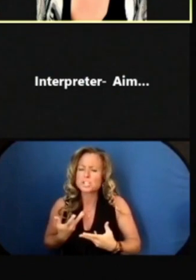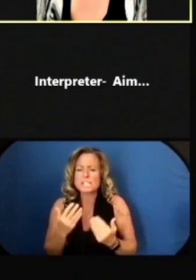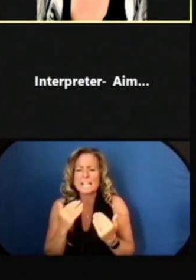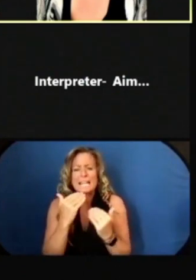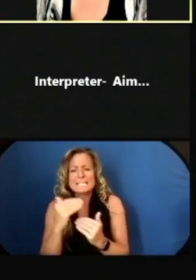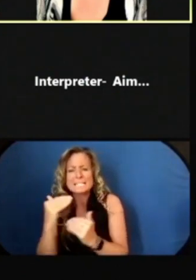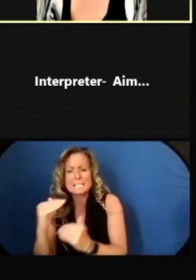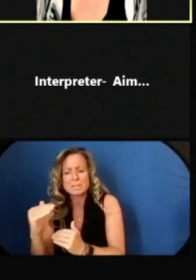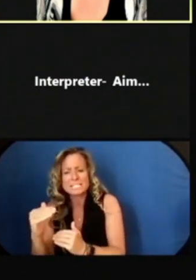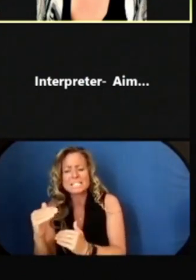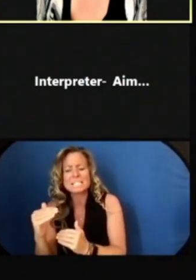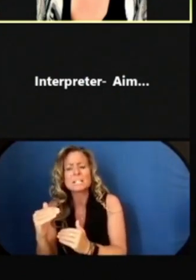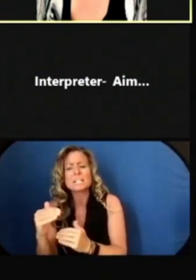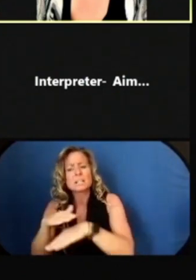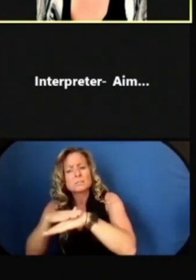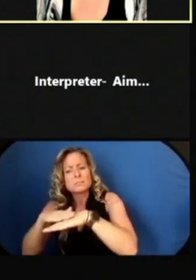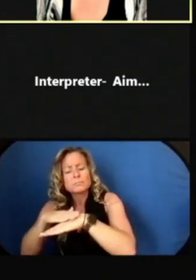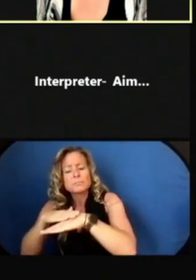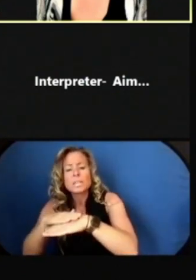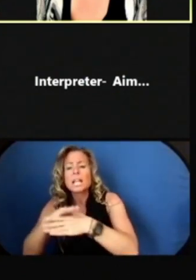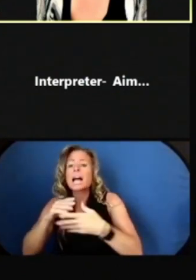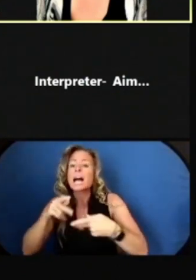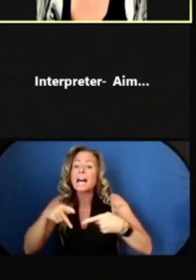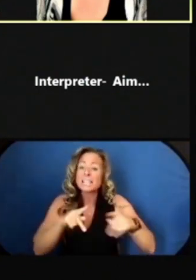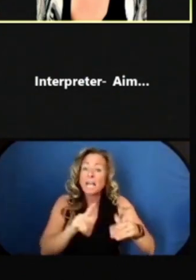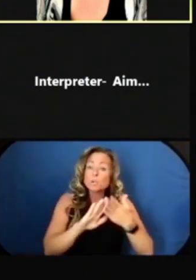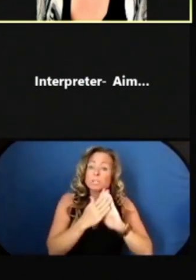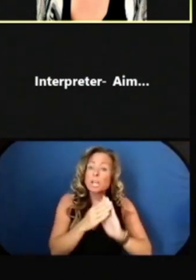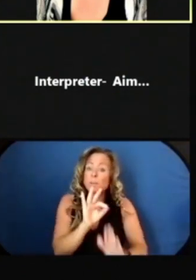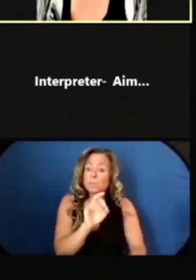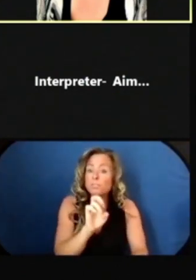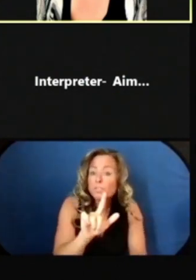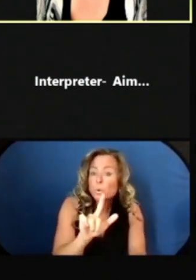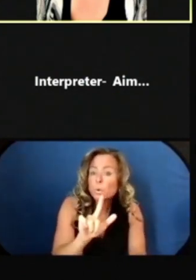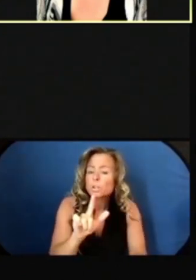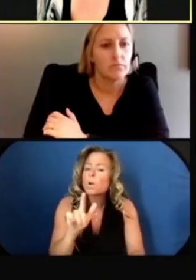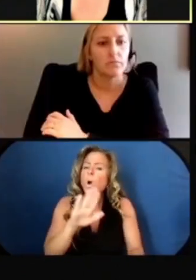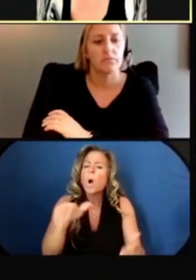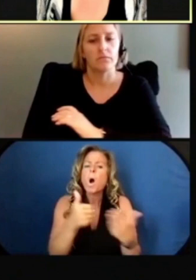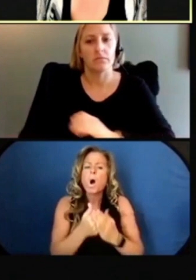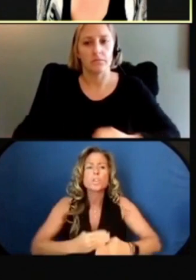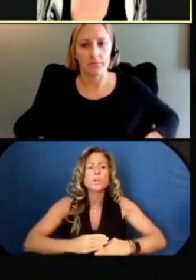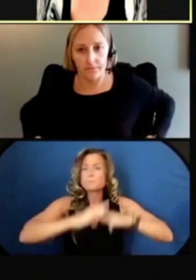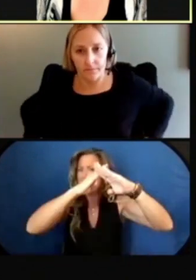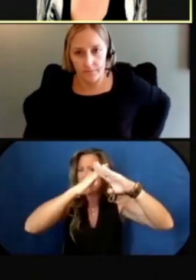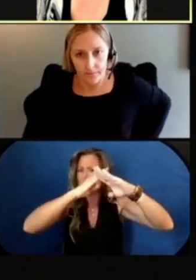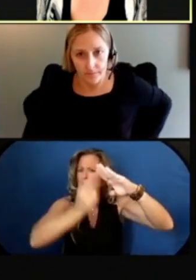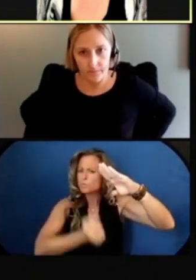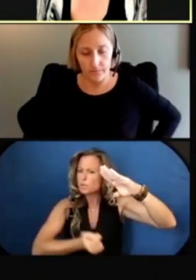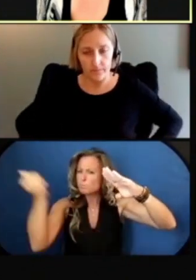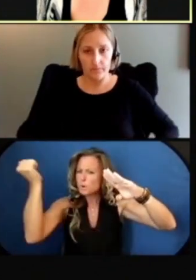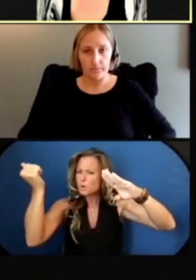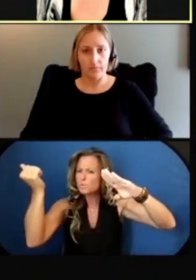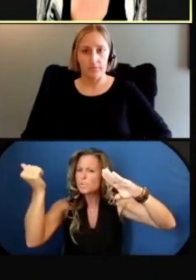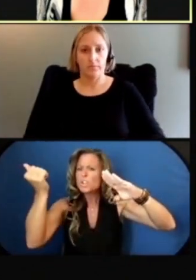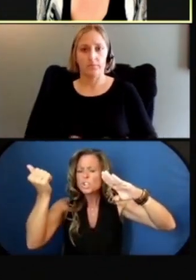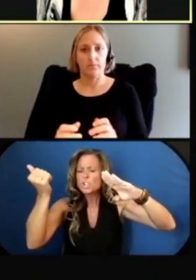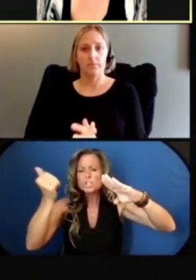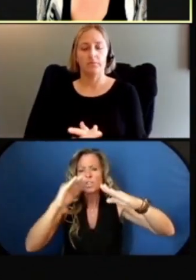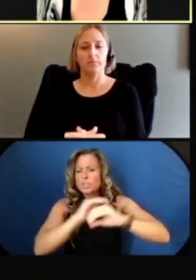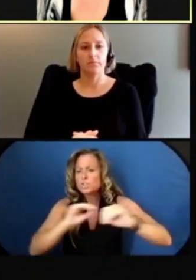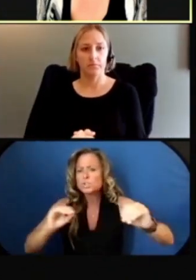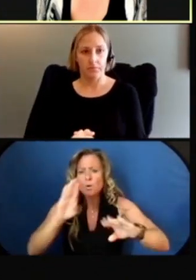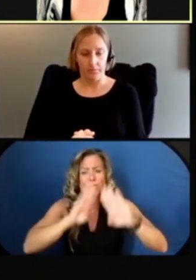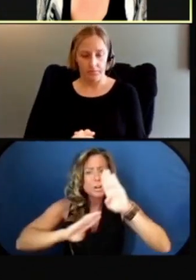possible. Let it be the fuel. Remove the barriers that could cause frustration and set